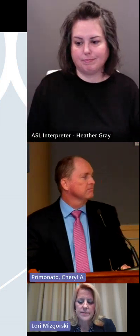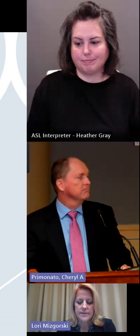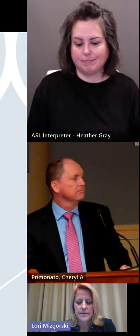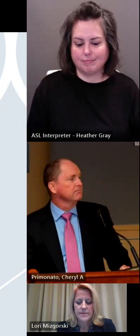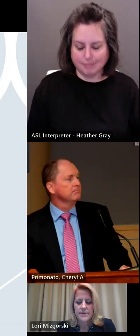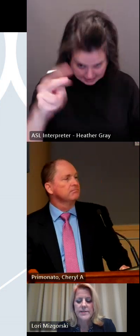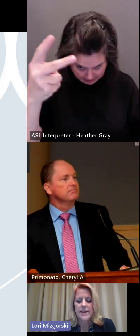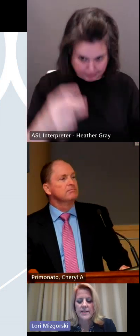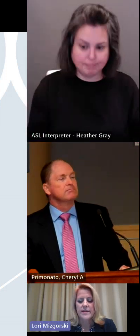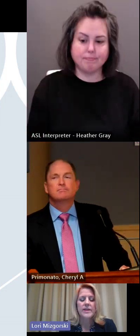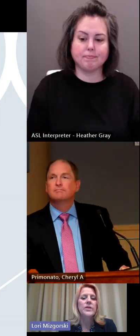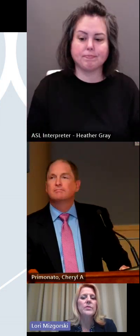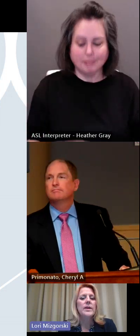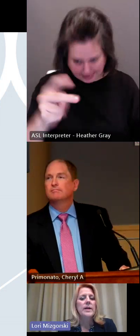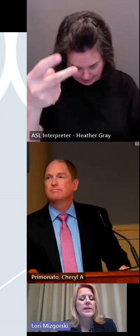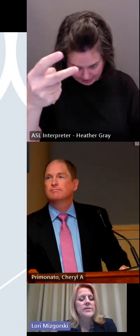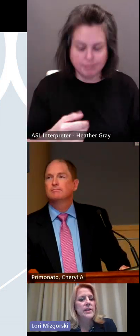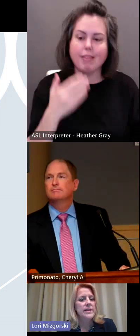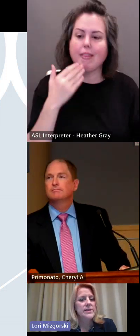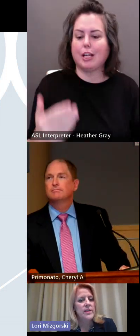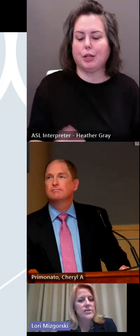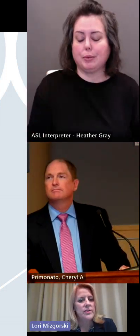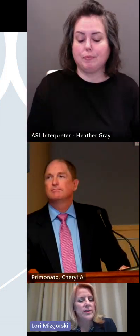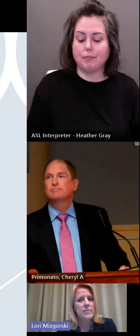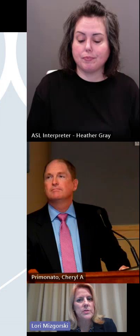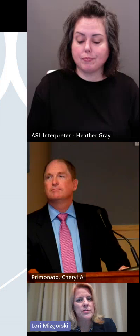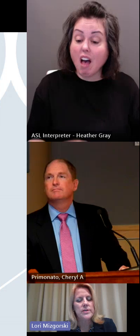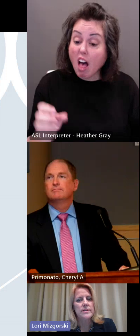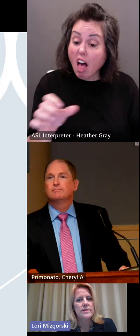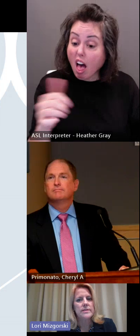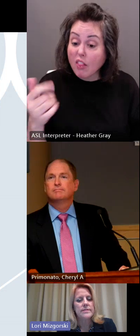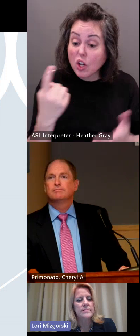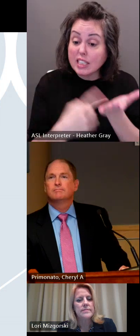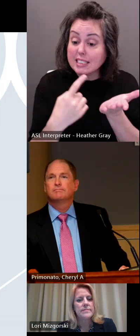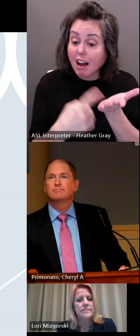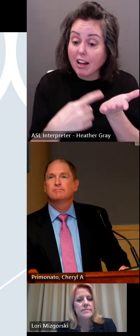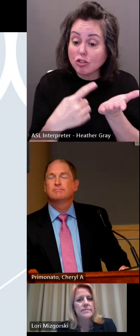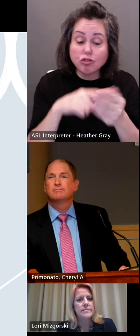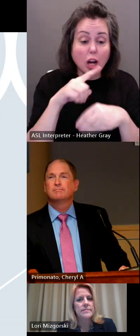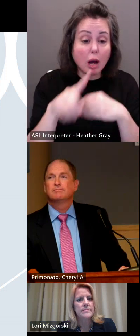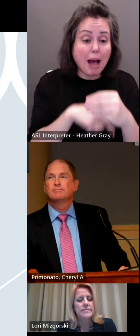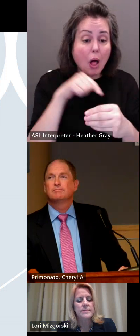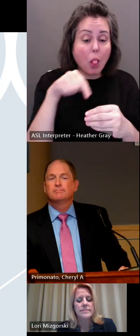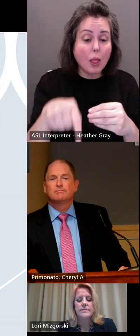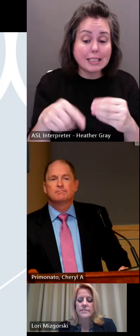Second. Second, thank you. Is there any discussion on the motion?